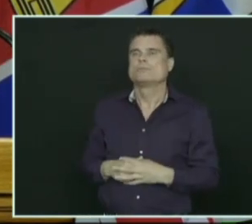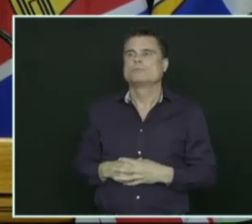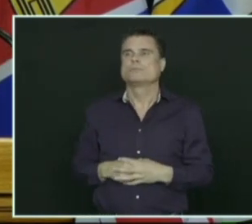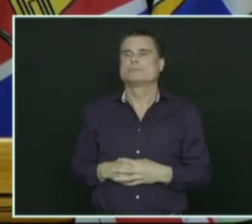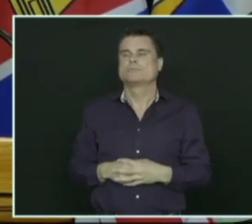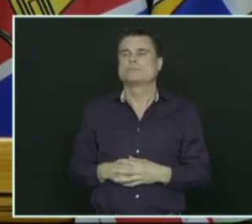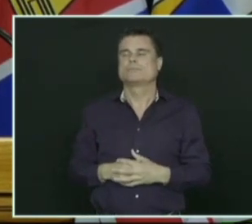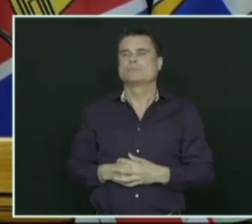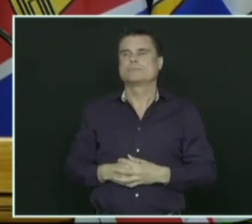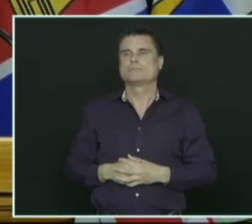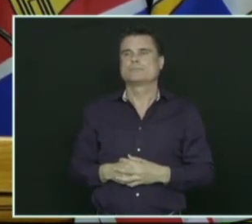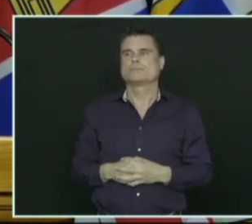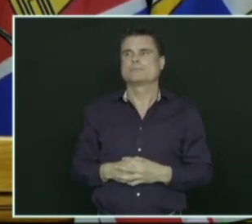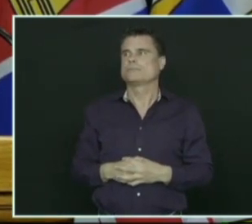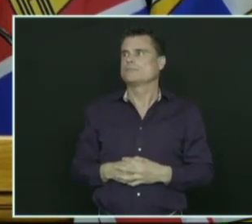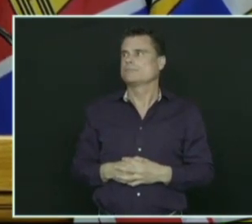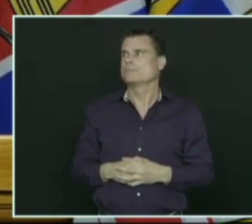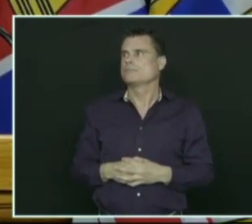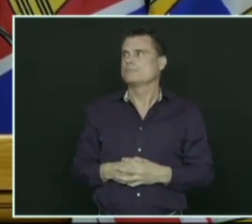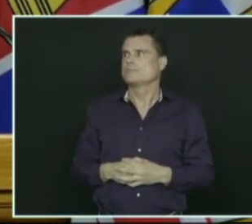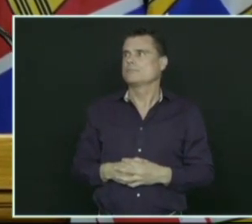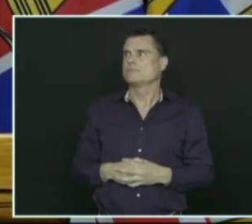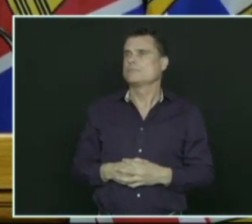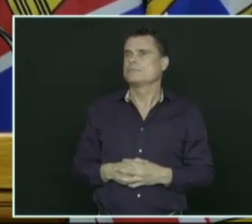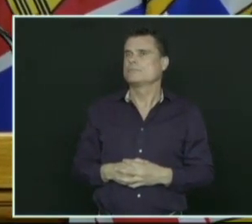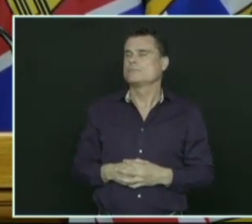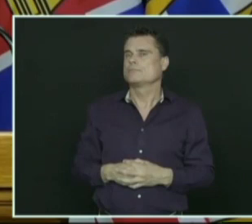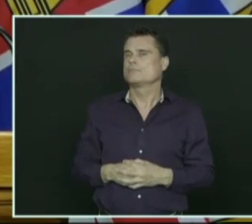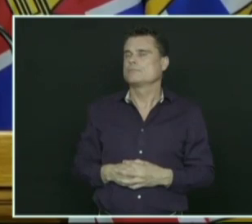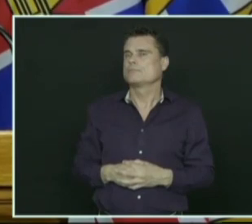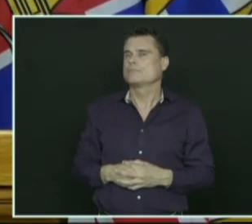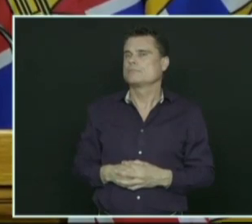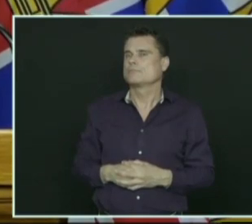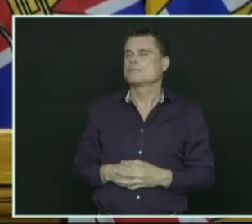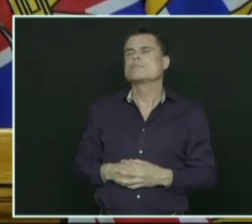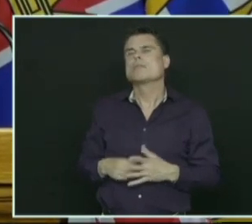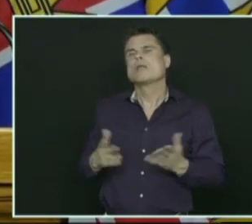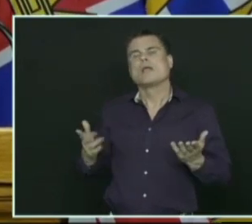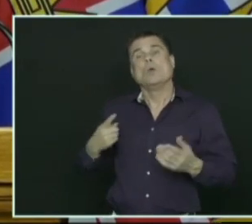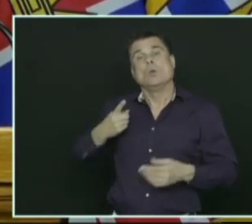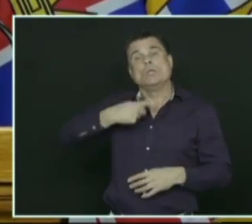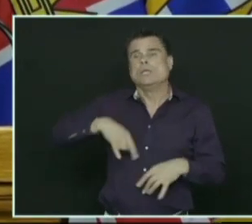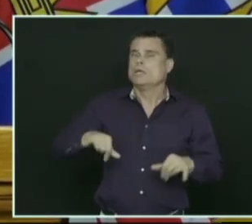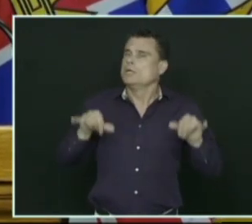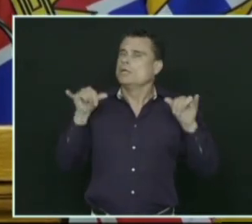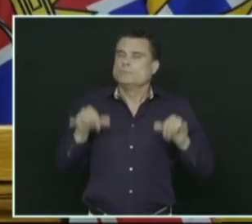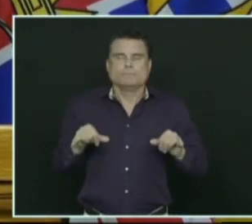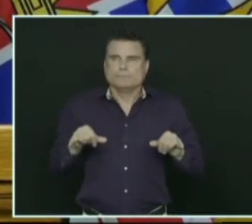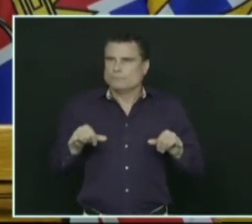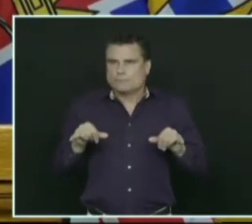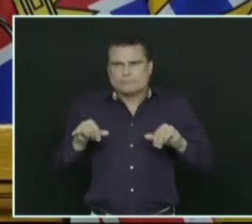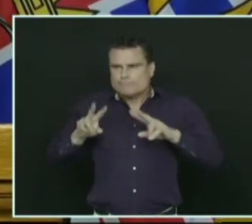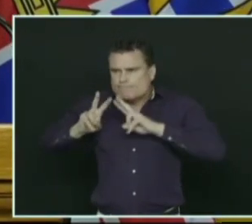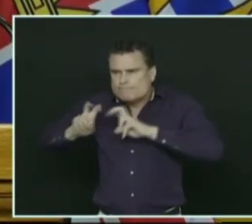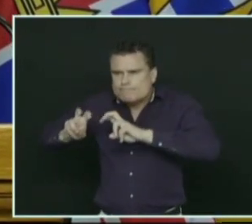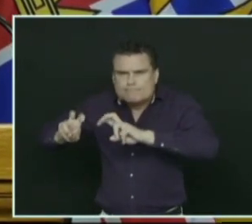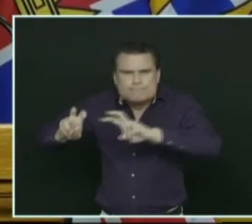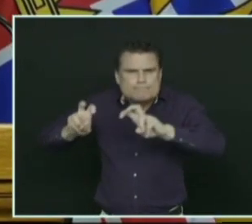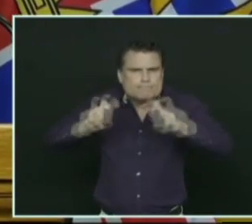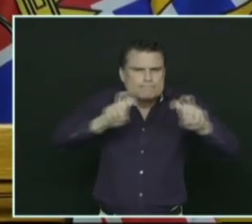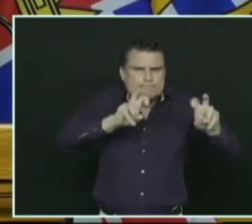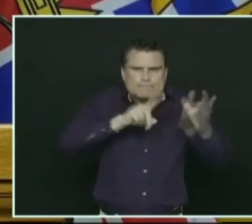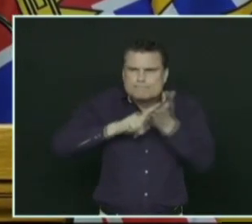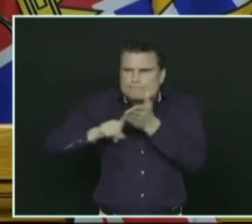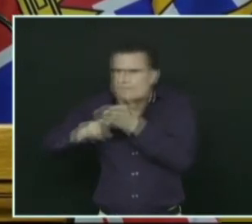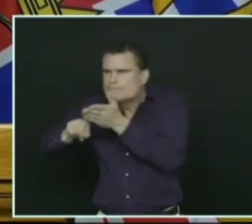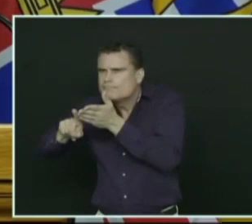first cases that we had here in British Columbia. So we recognized very early on that as soon as there are cases